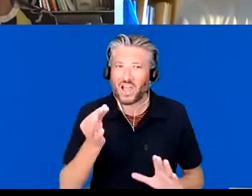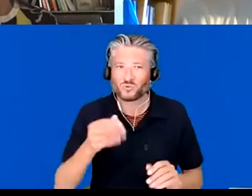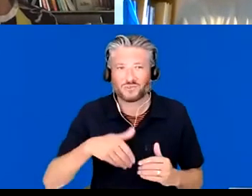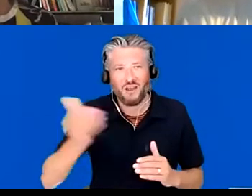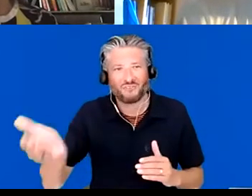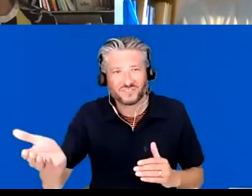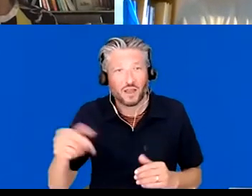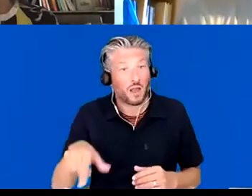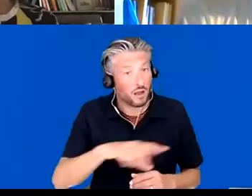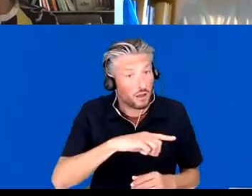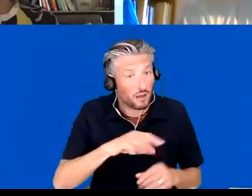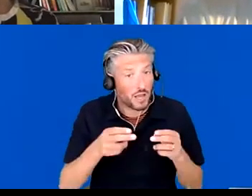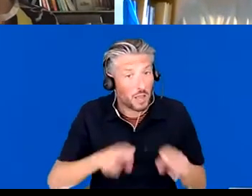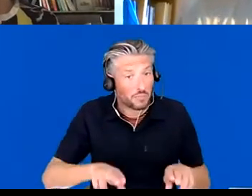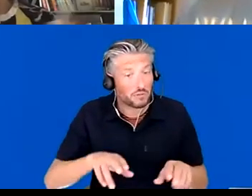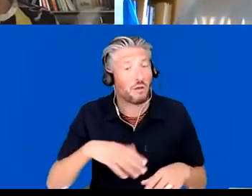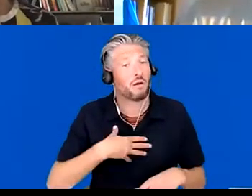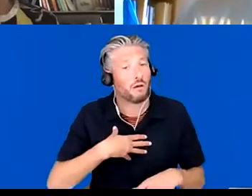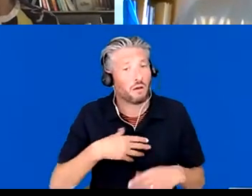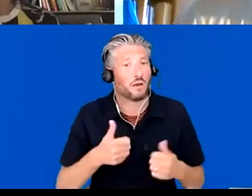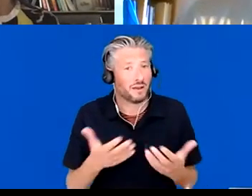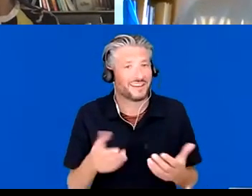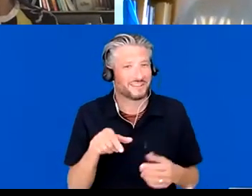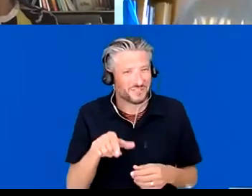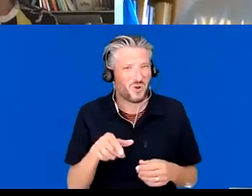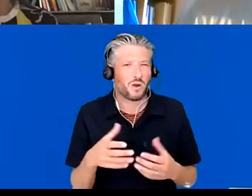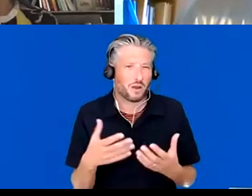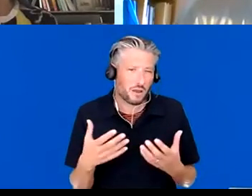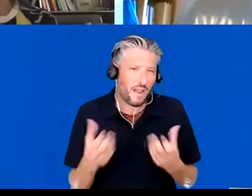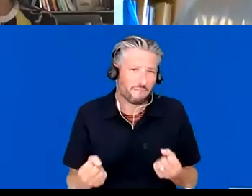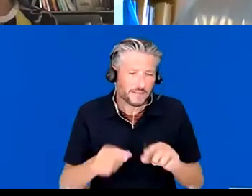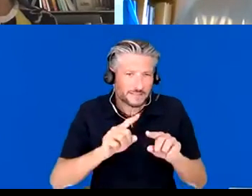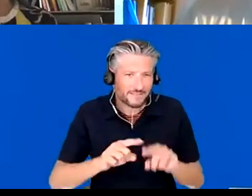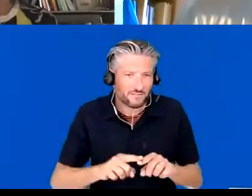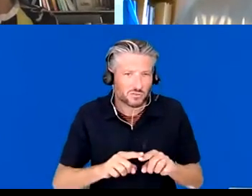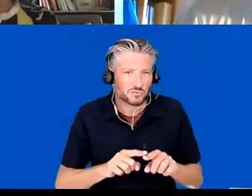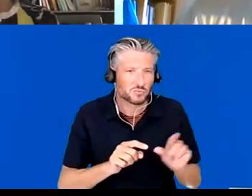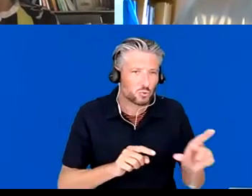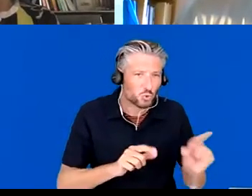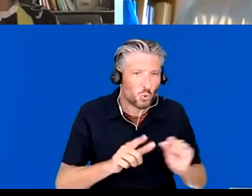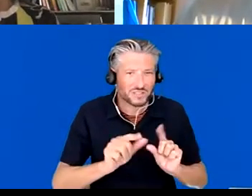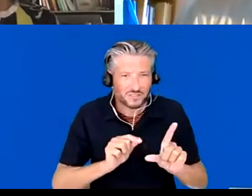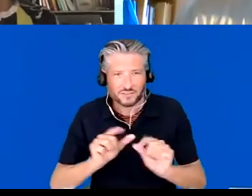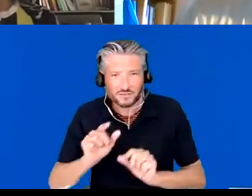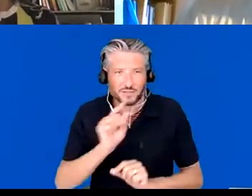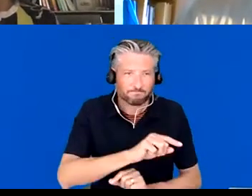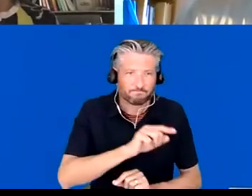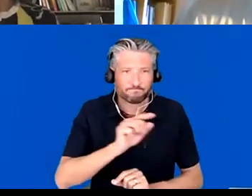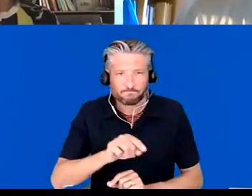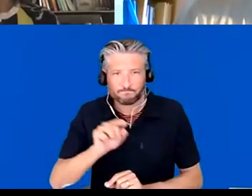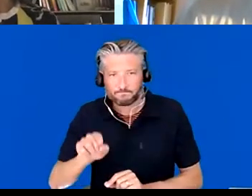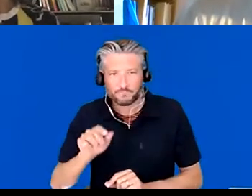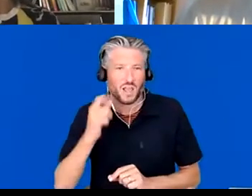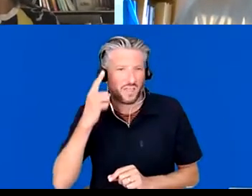there, as you were saying, Charlotte, there are options, and I think we have to think hard about these socializing